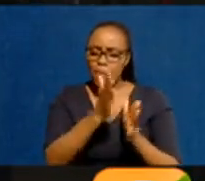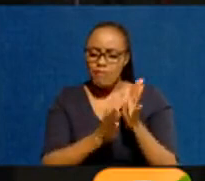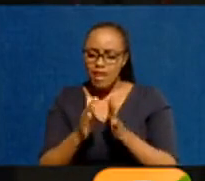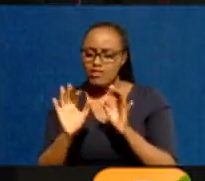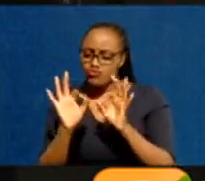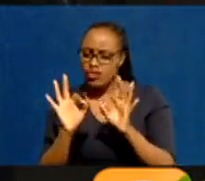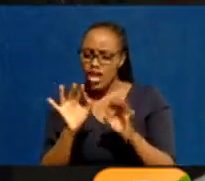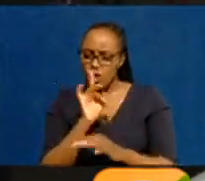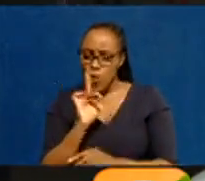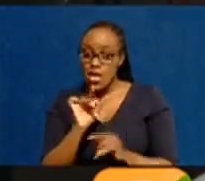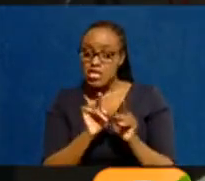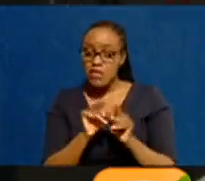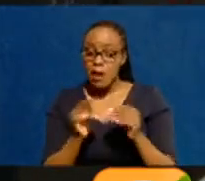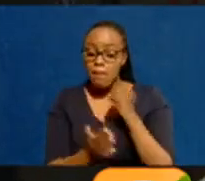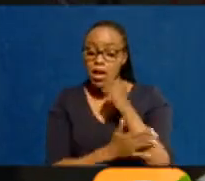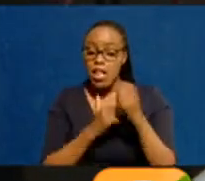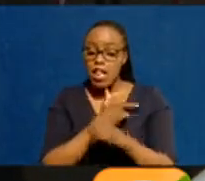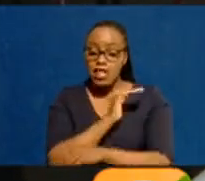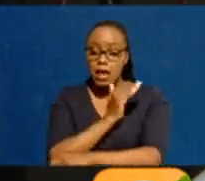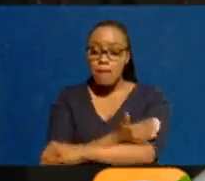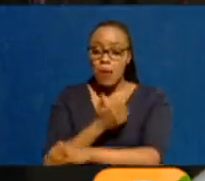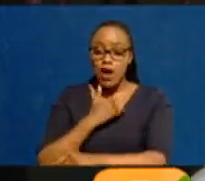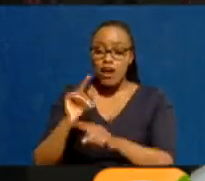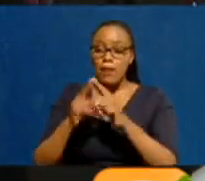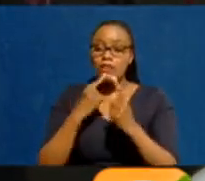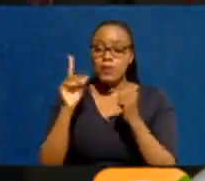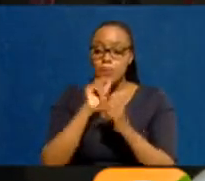But unfortunately, we don't know which power they have. But